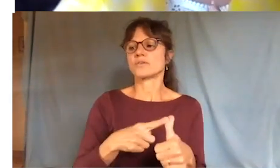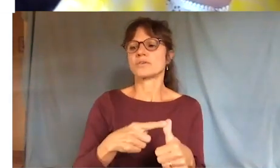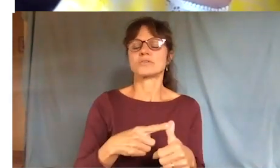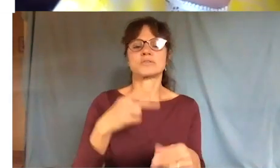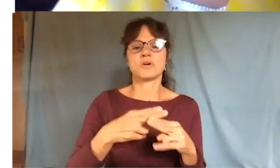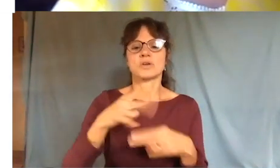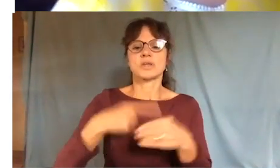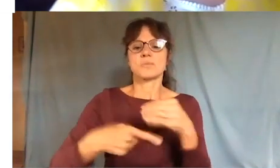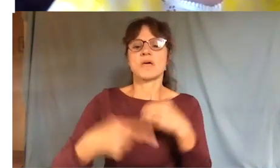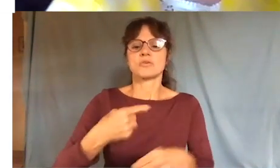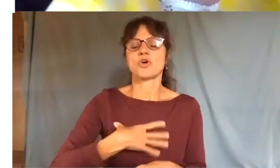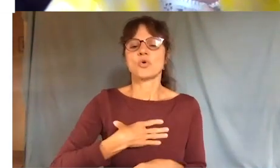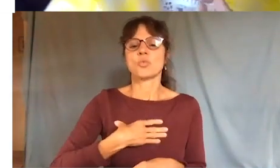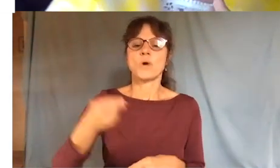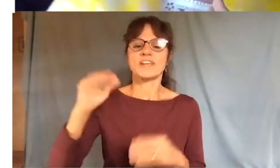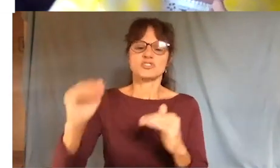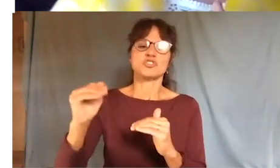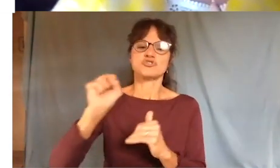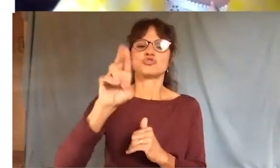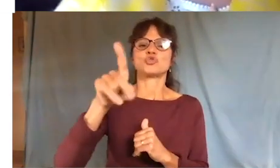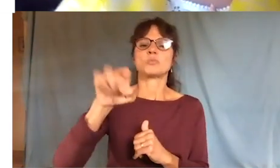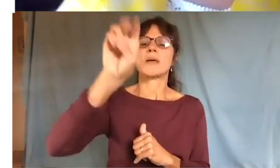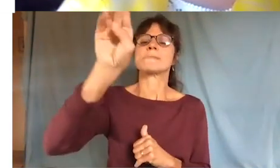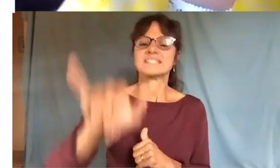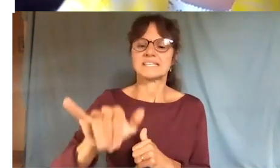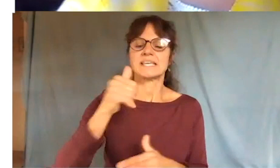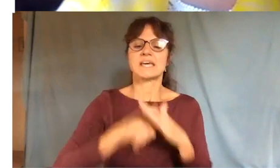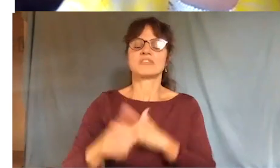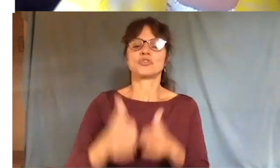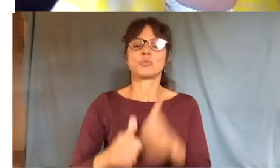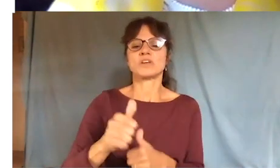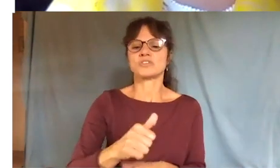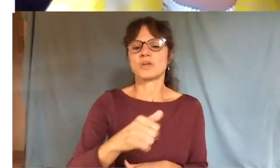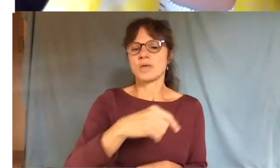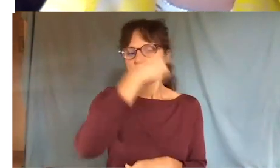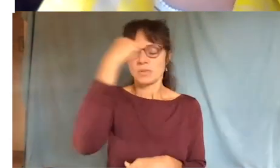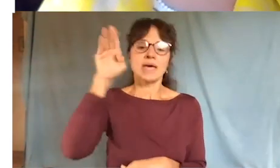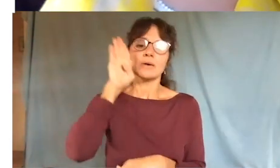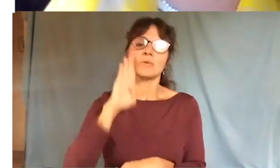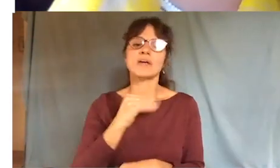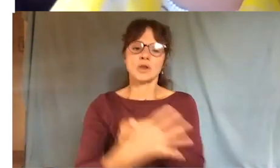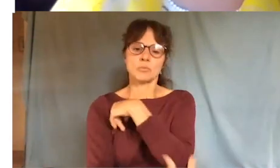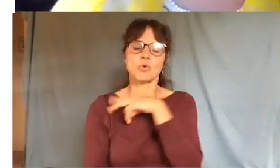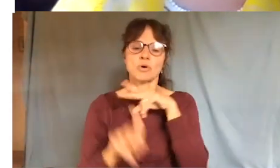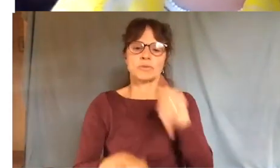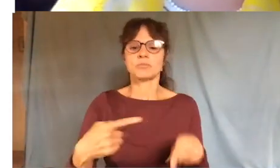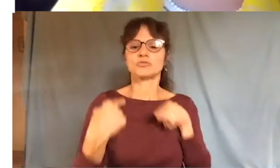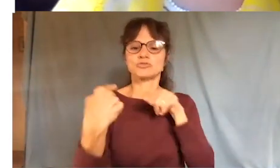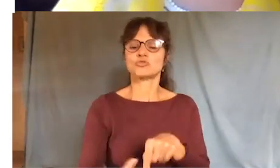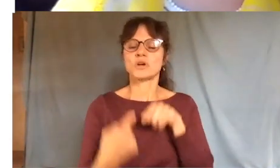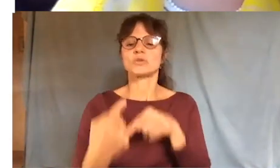supremacy, which is what sustains the conditions under which Black, brown, and poor people struggle to survive, much